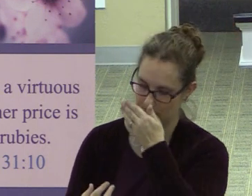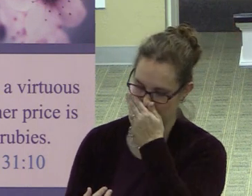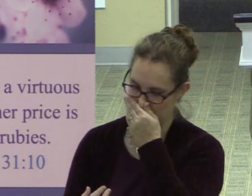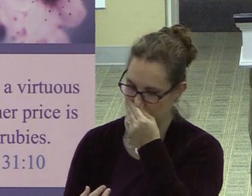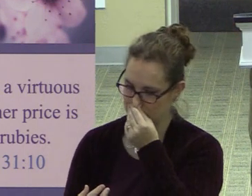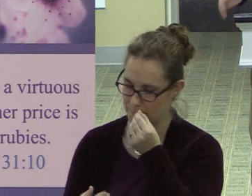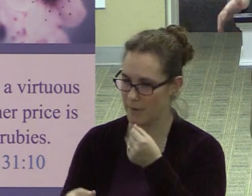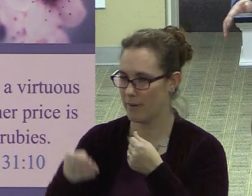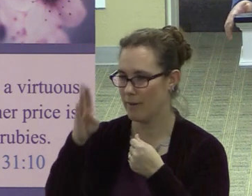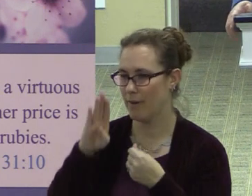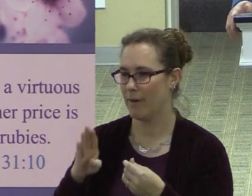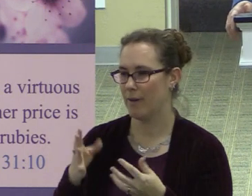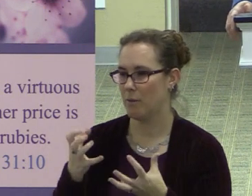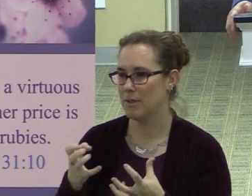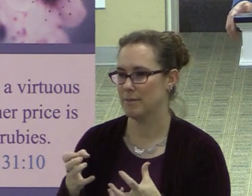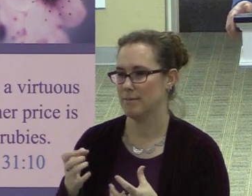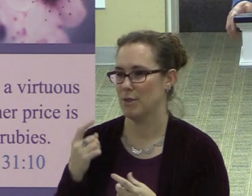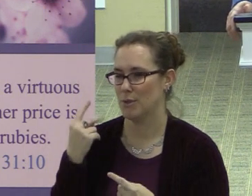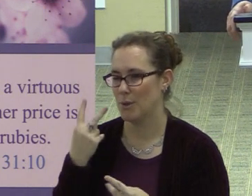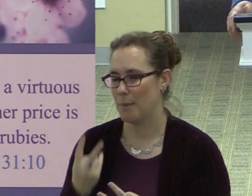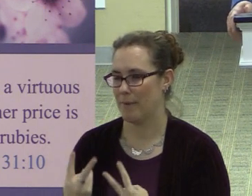And the Lord wants them to look back.